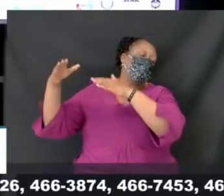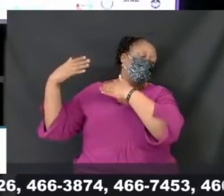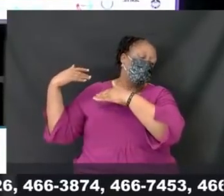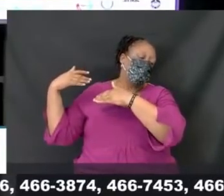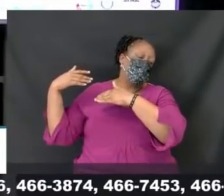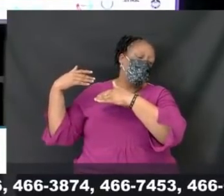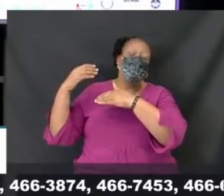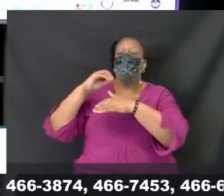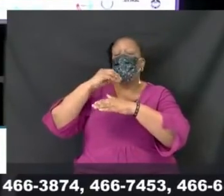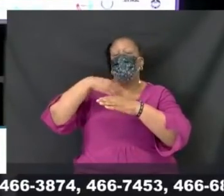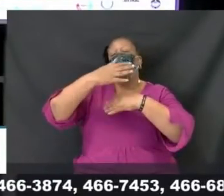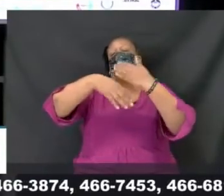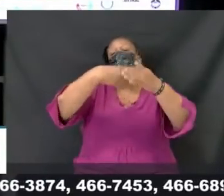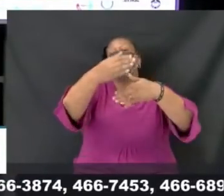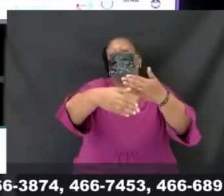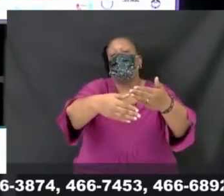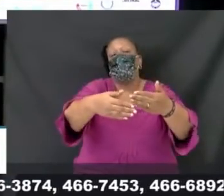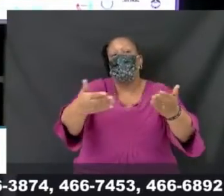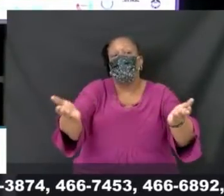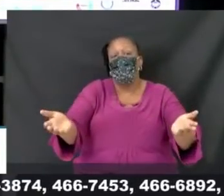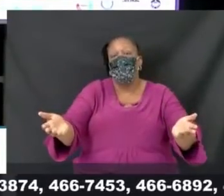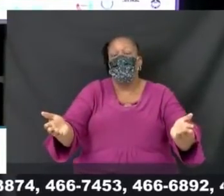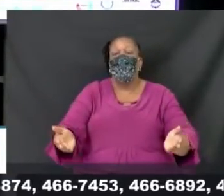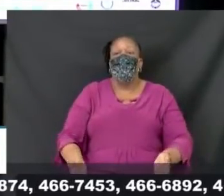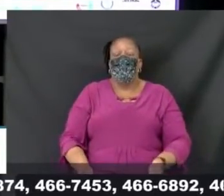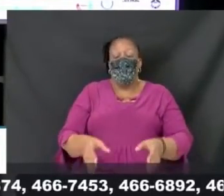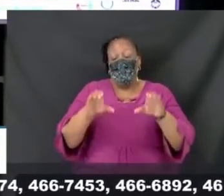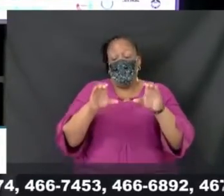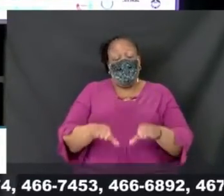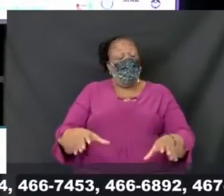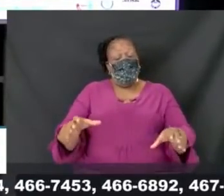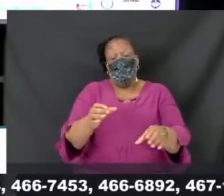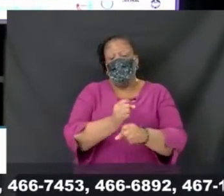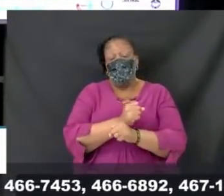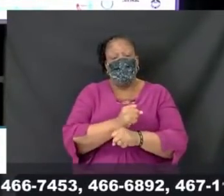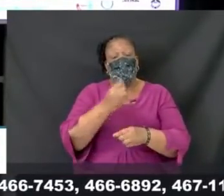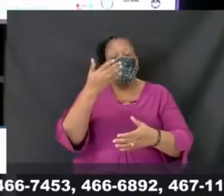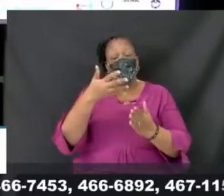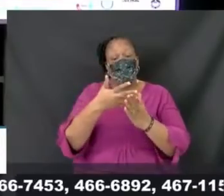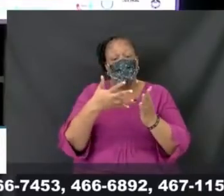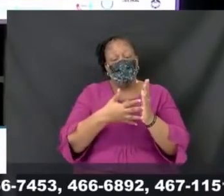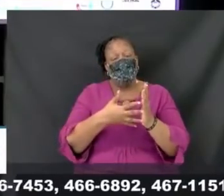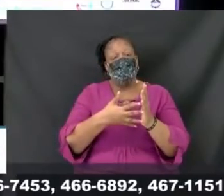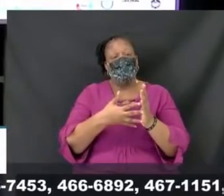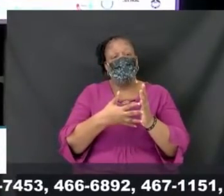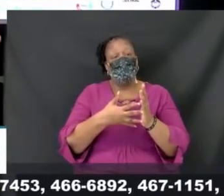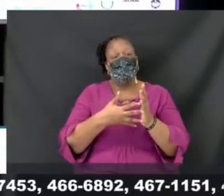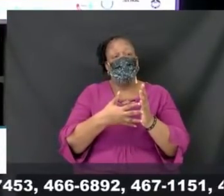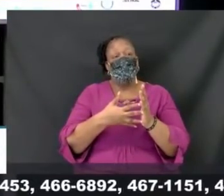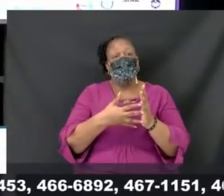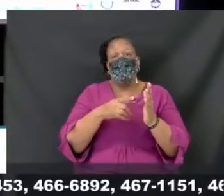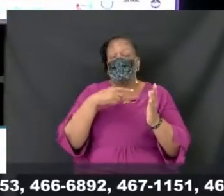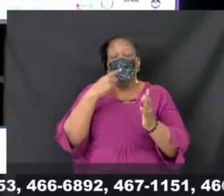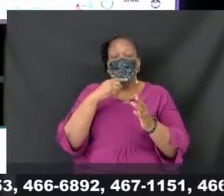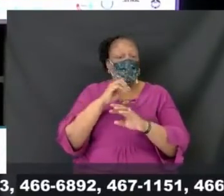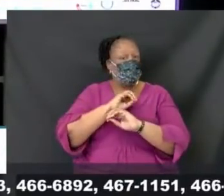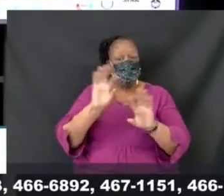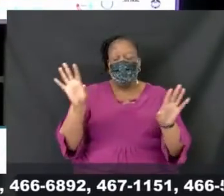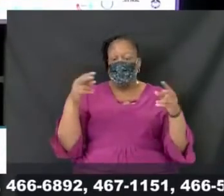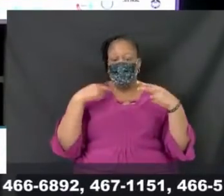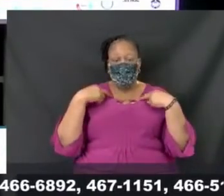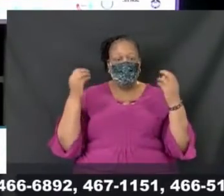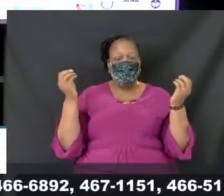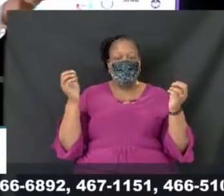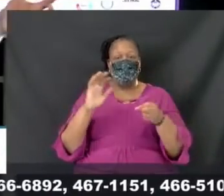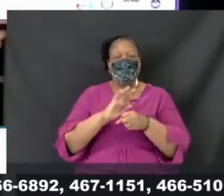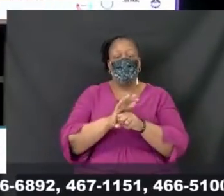test, and test negative, and you're truly negative. And you can leave this room and go outside and pick up the